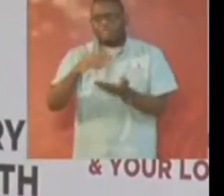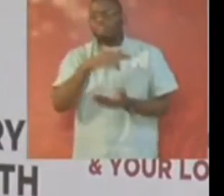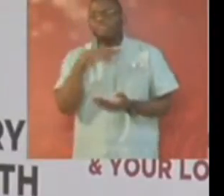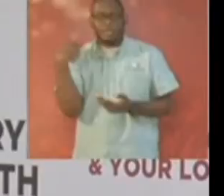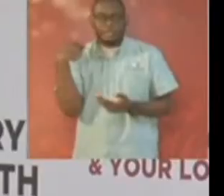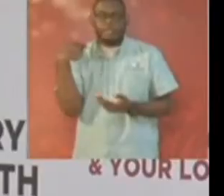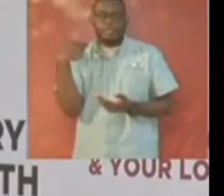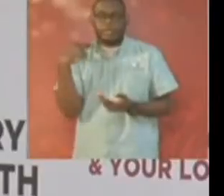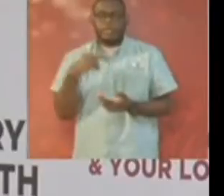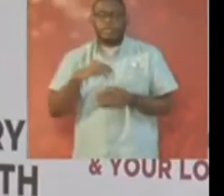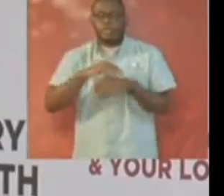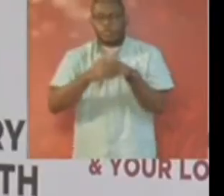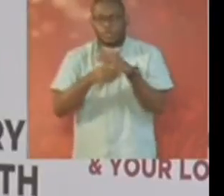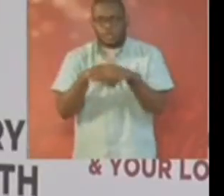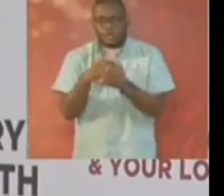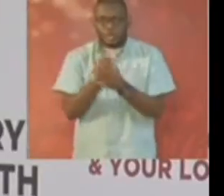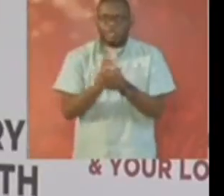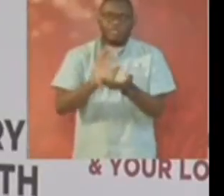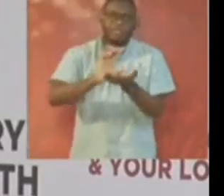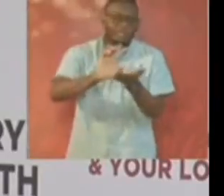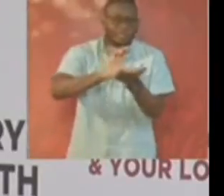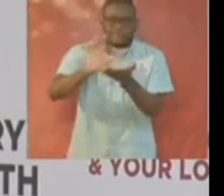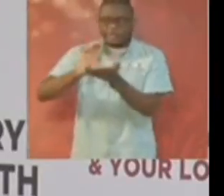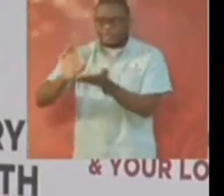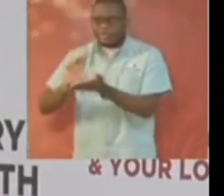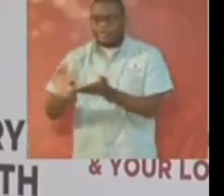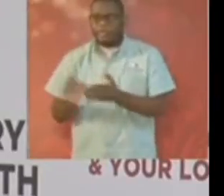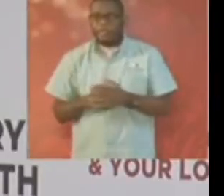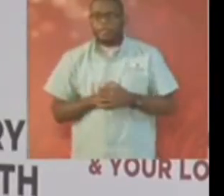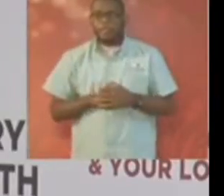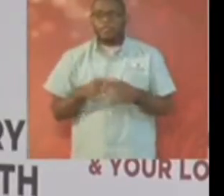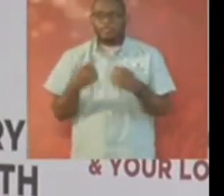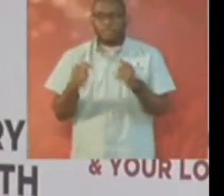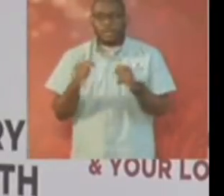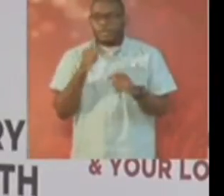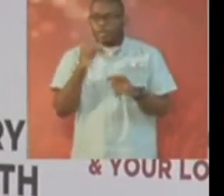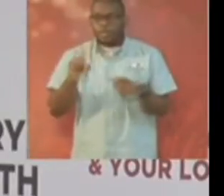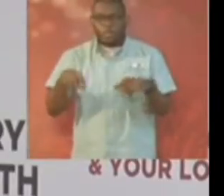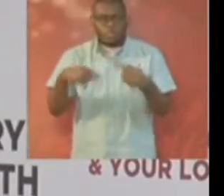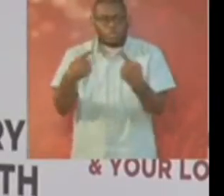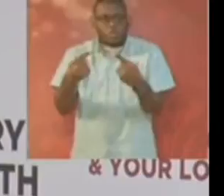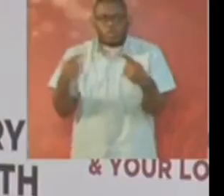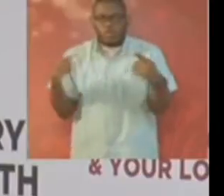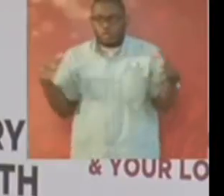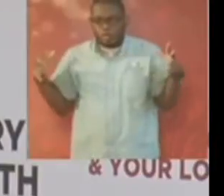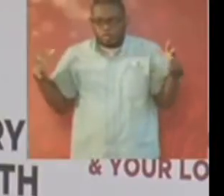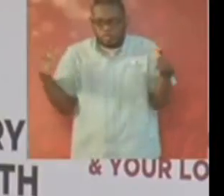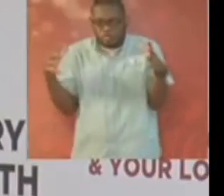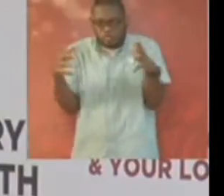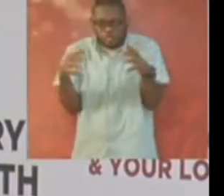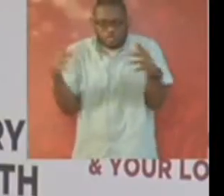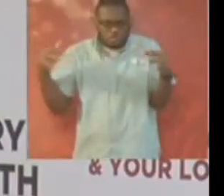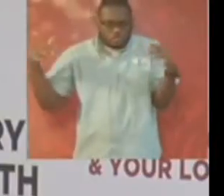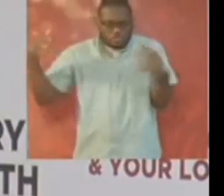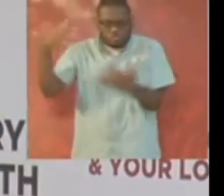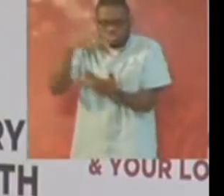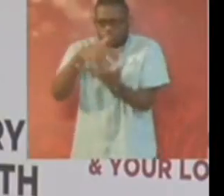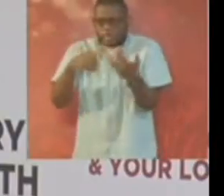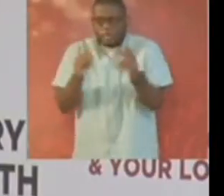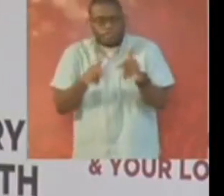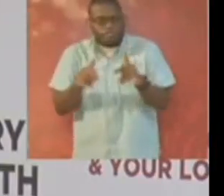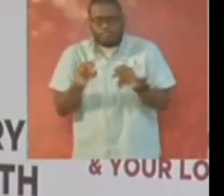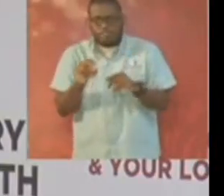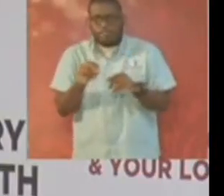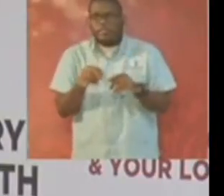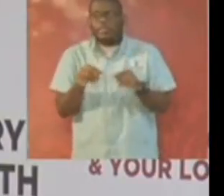hand sanitization and hygiene, the avoidance of gatherings when we're ill. So it's another layer. It does not in any way replace